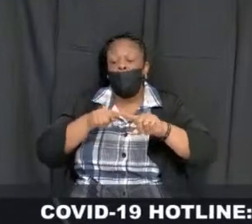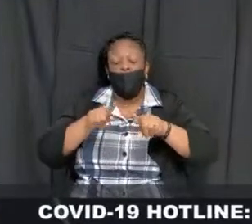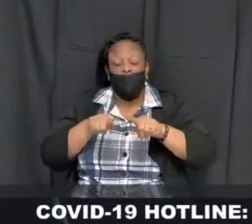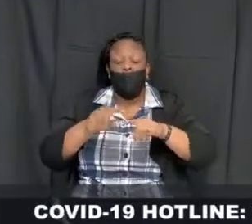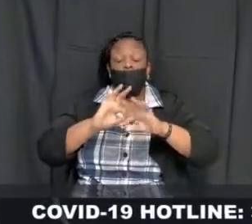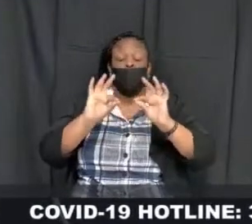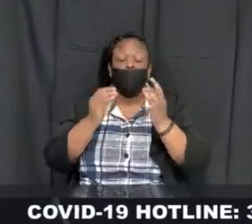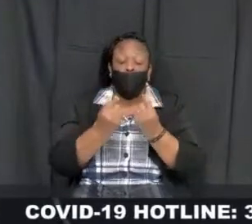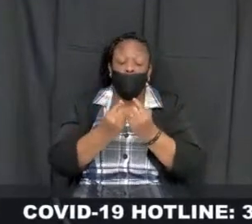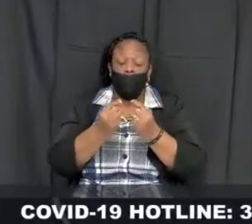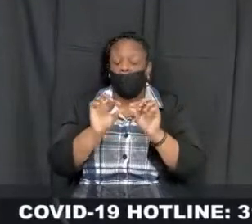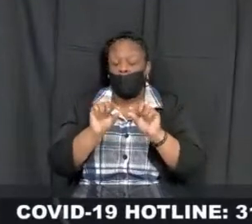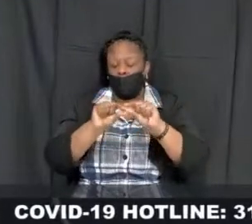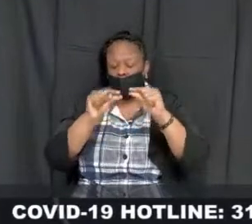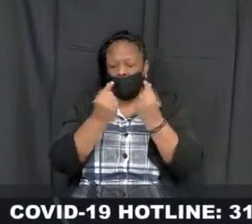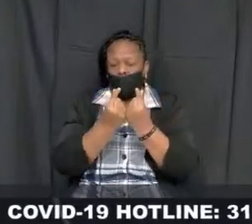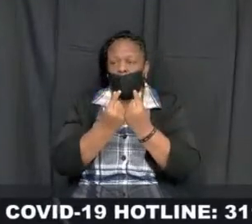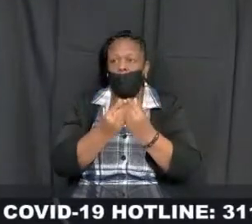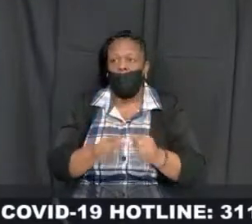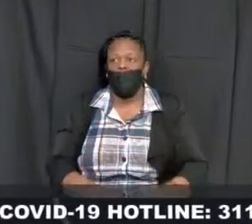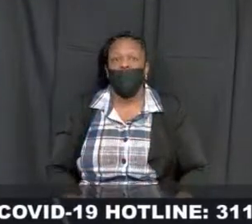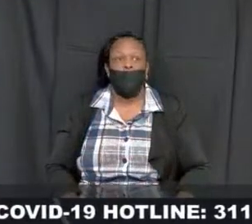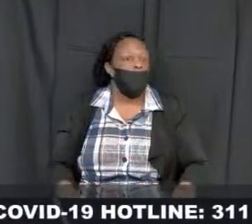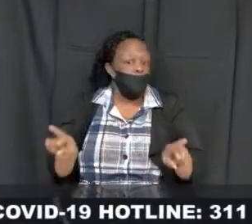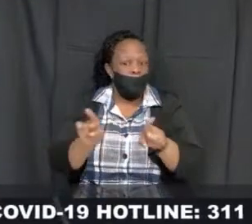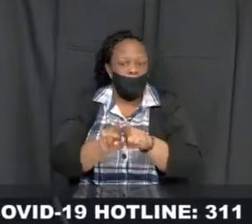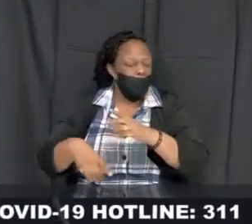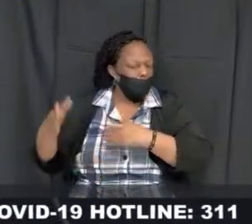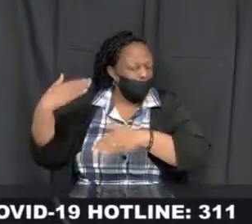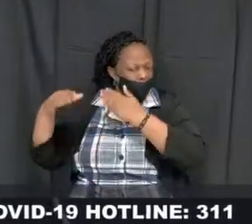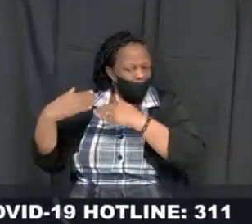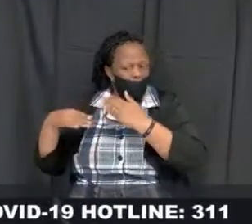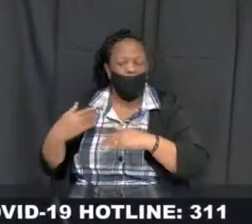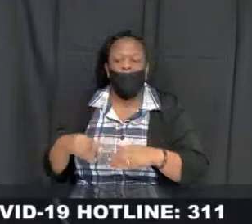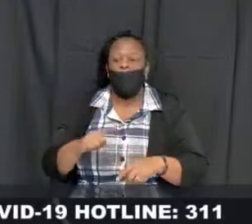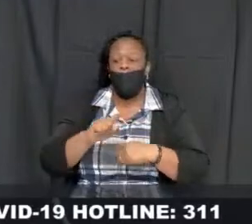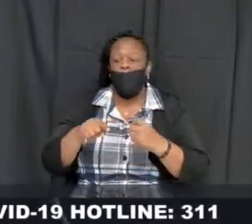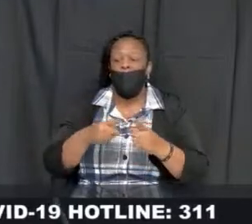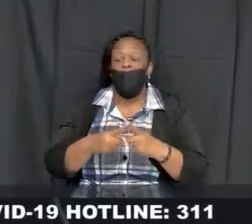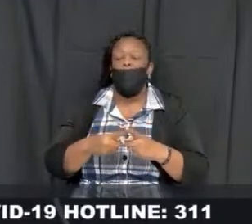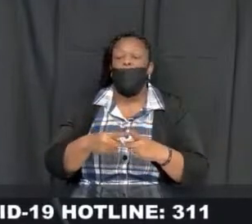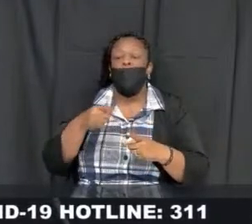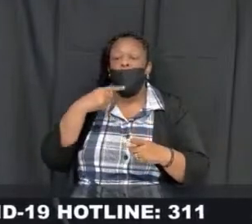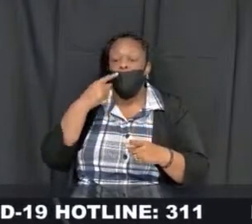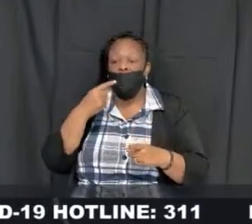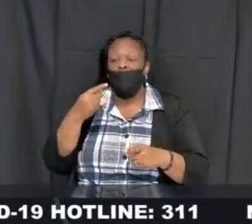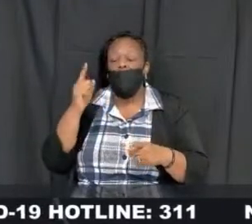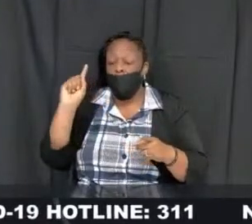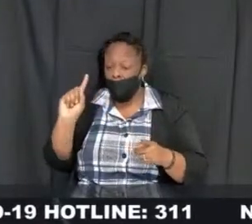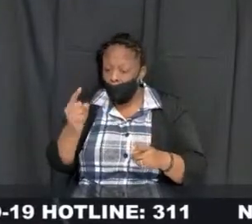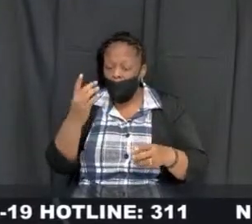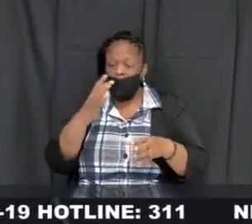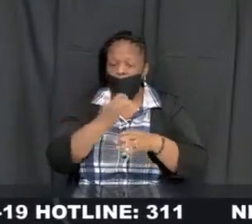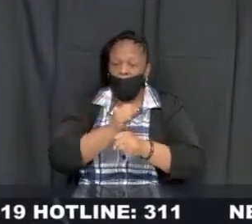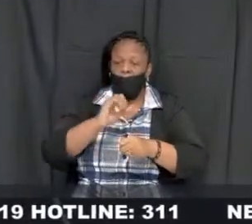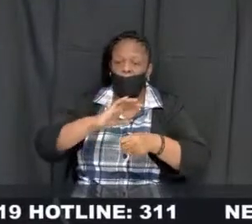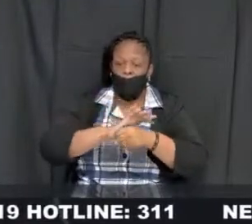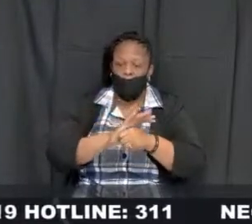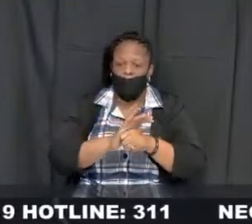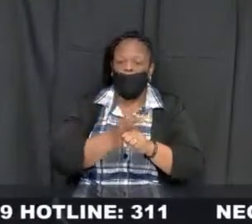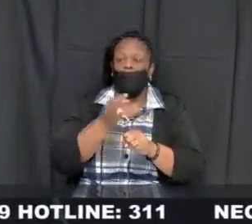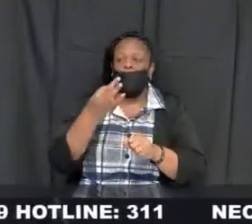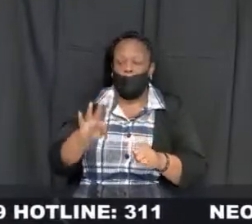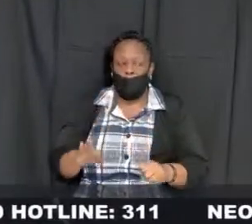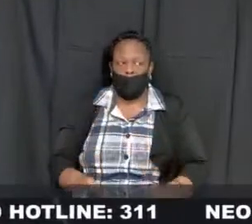we did when we were going down into the lockdowns. We see what the impact of following